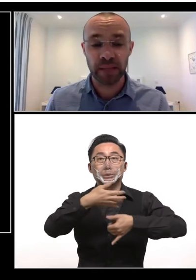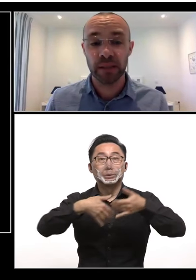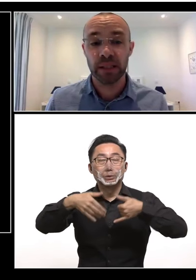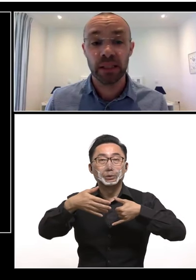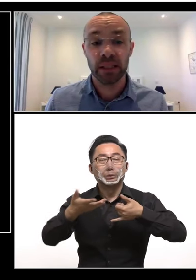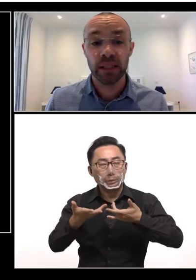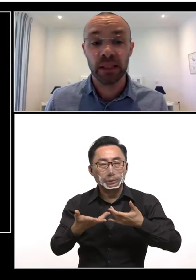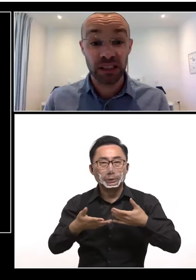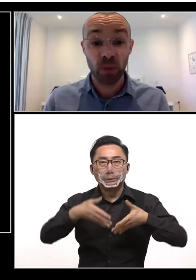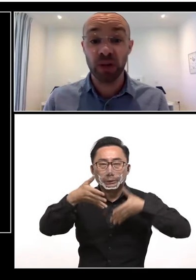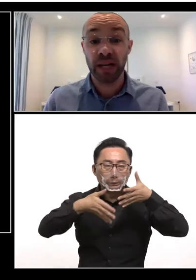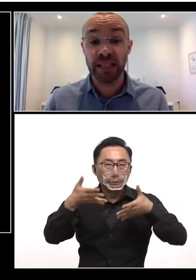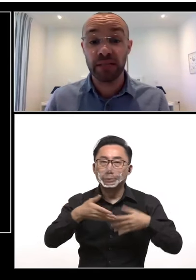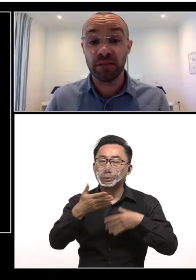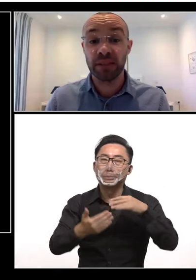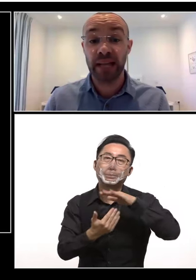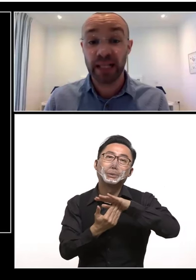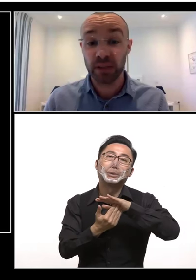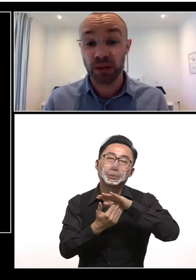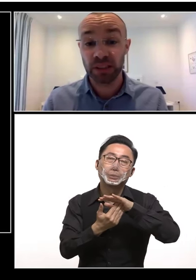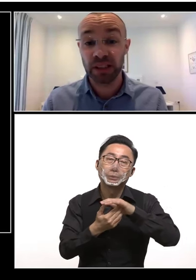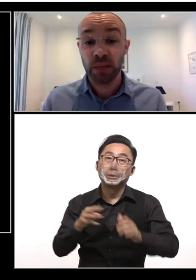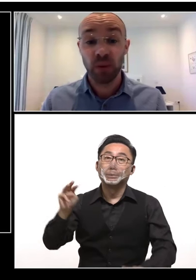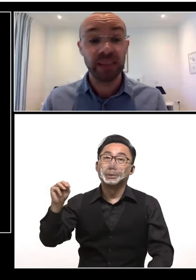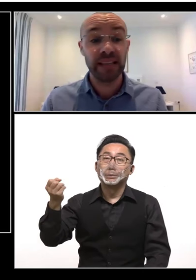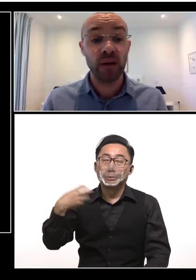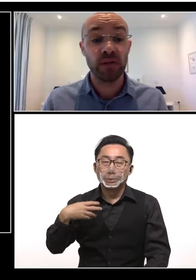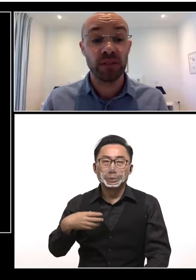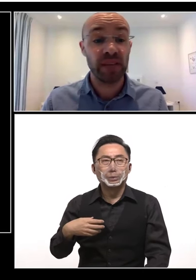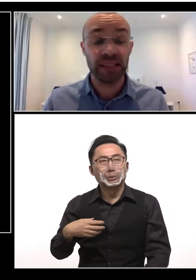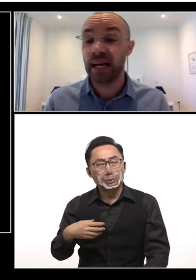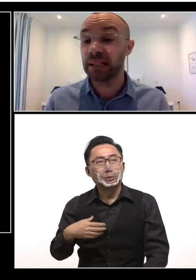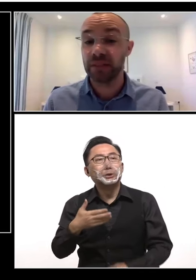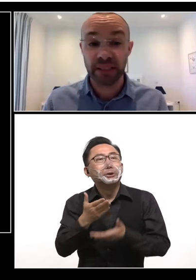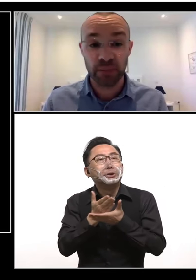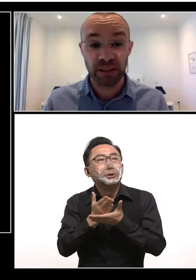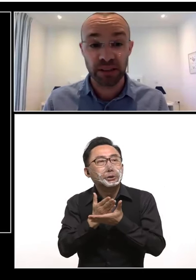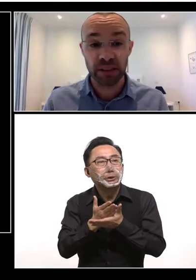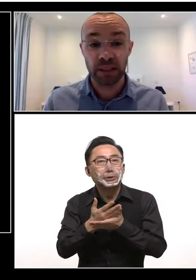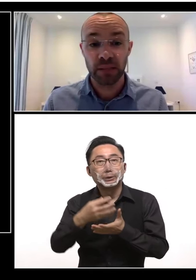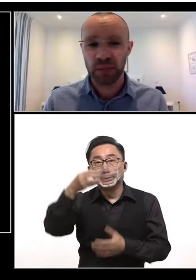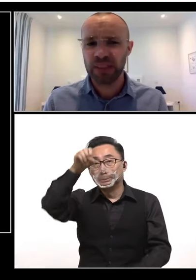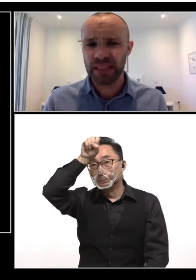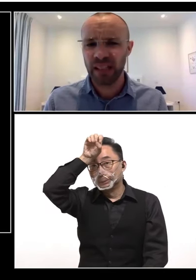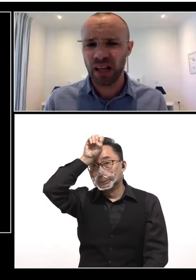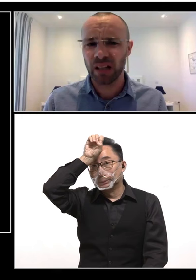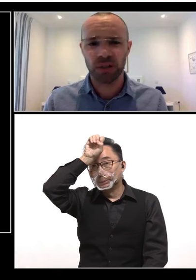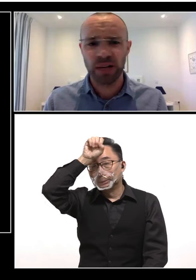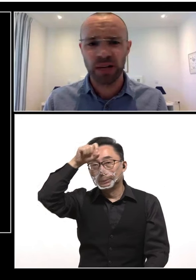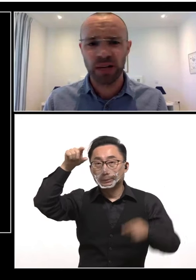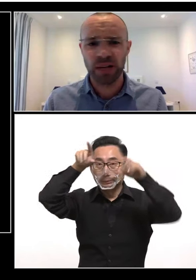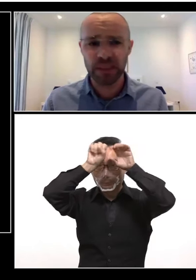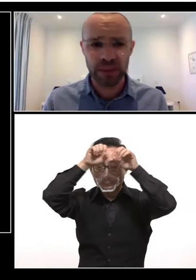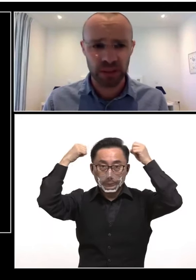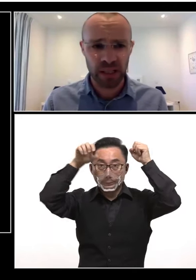me, "Eventually, someone got the idea of using head torches, pointing down over the face and hands of the interpreters. But it was still hard, trying